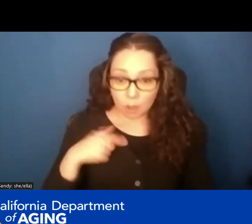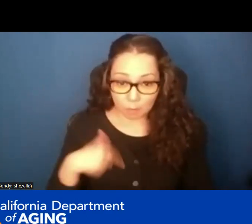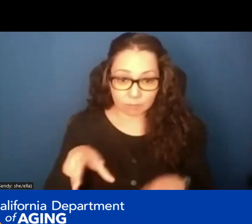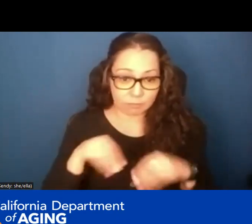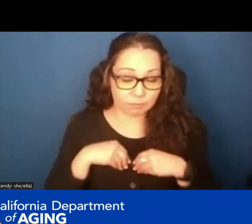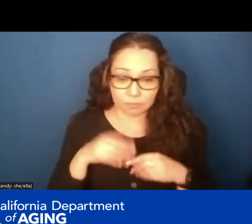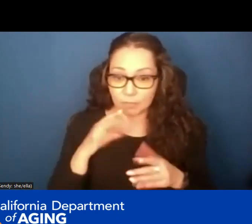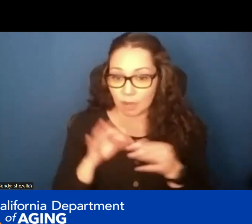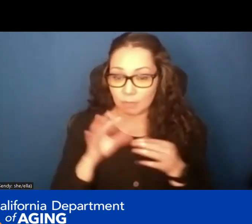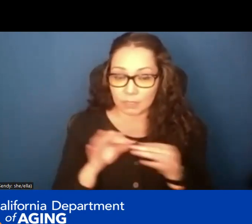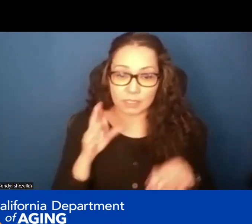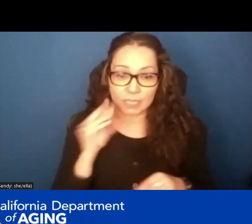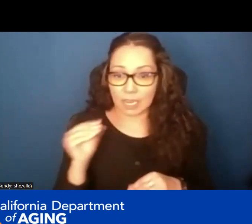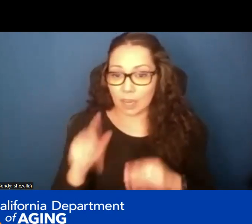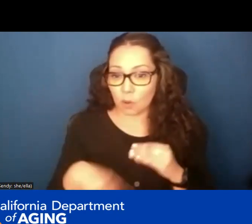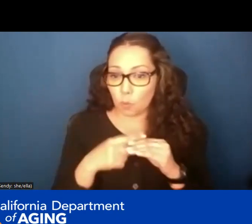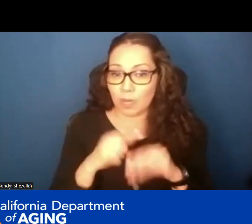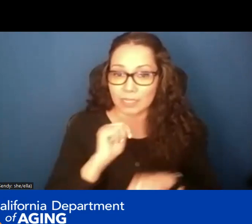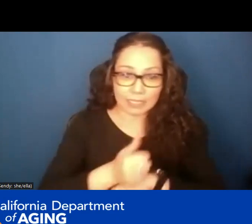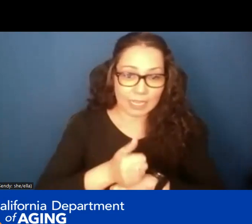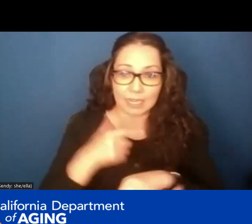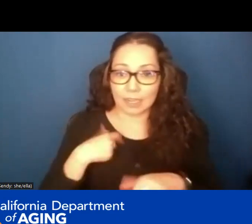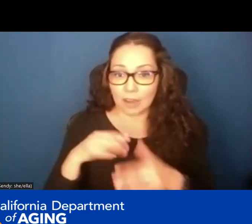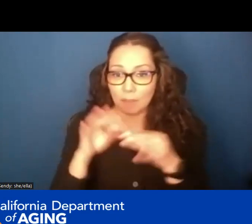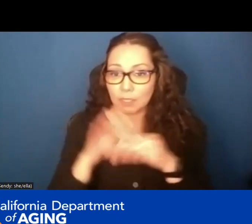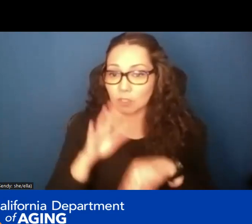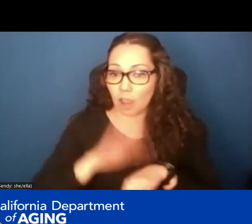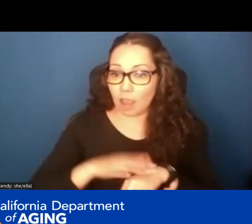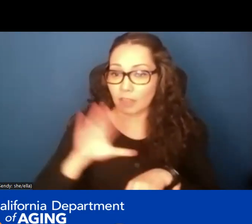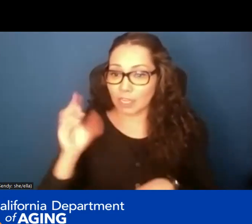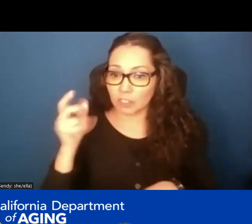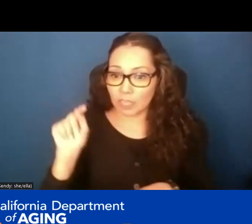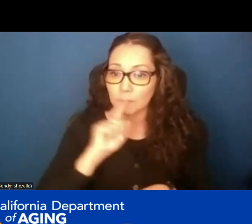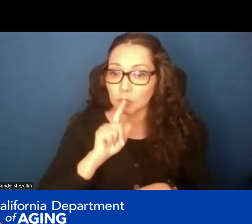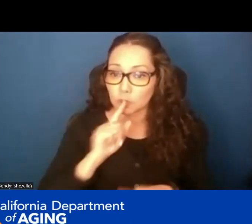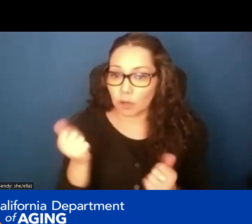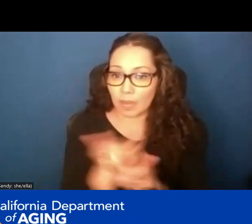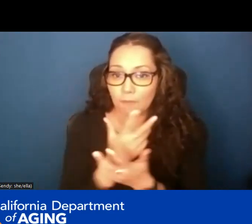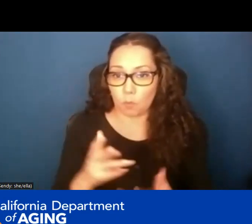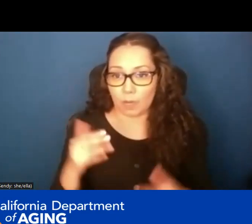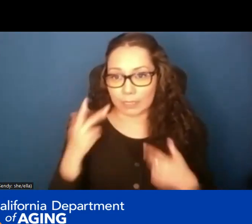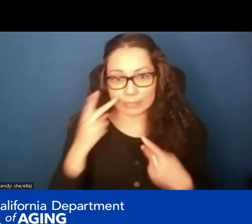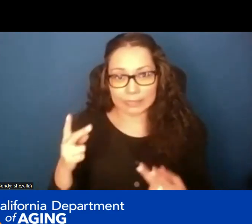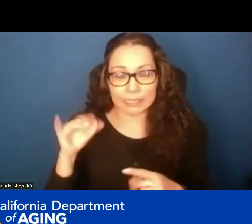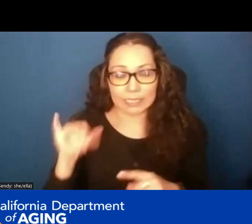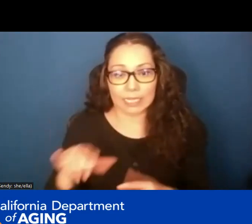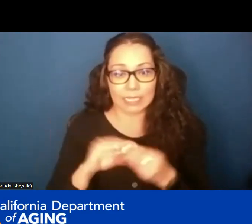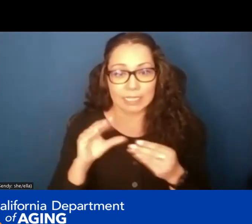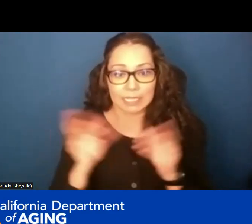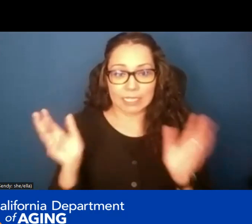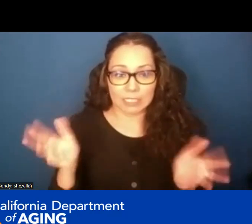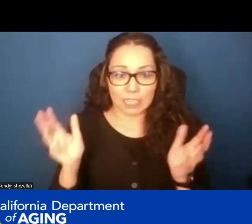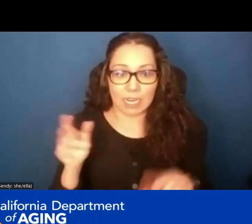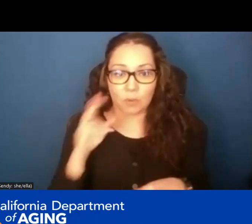members. And when sending comments via the chat, make sure you are sending them to everyone. Chat comments will be recorded and